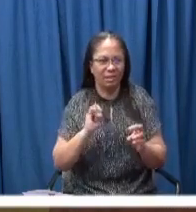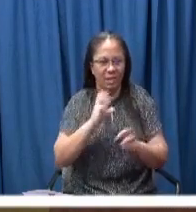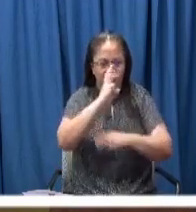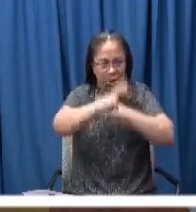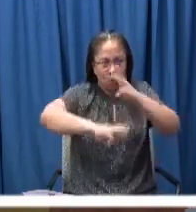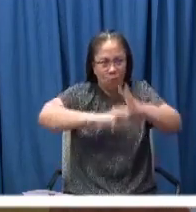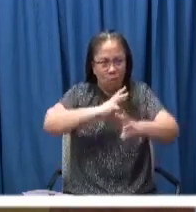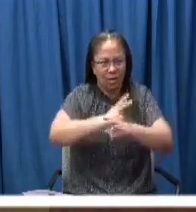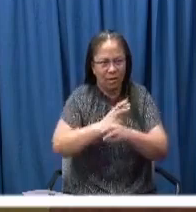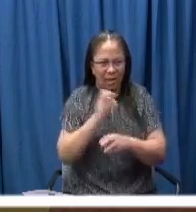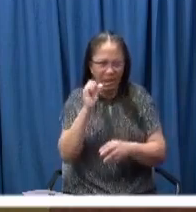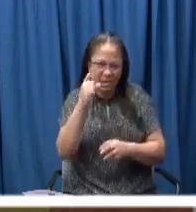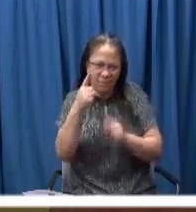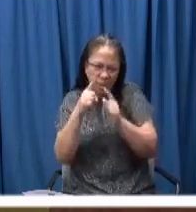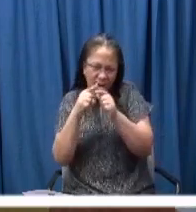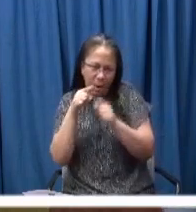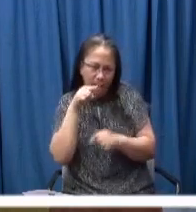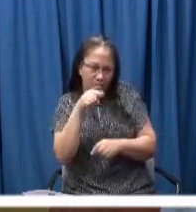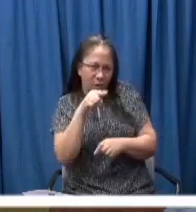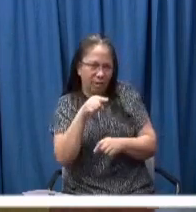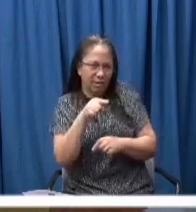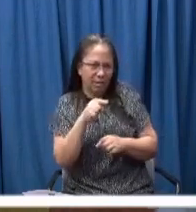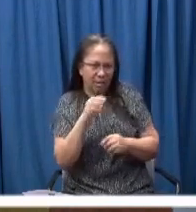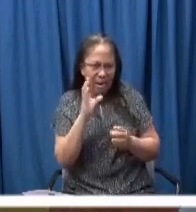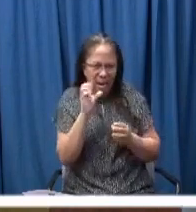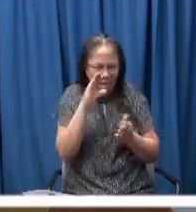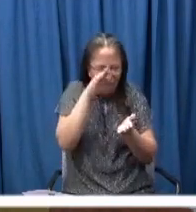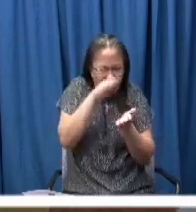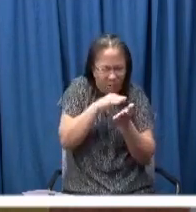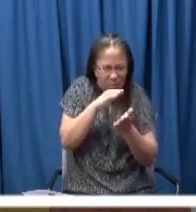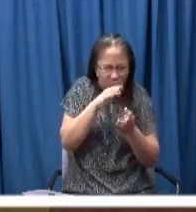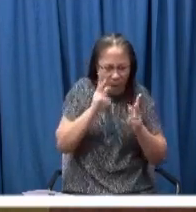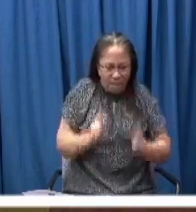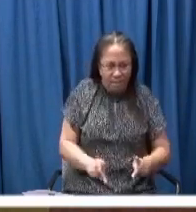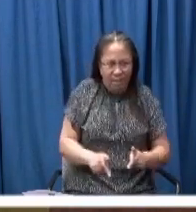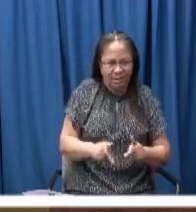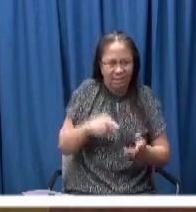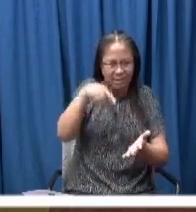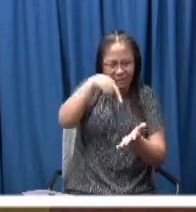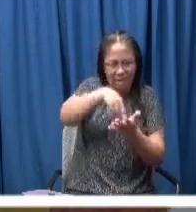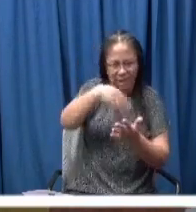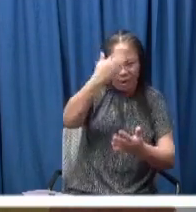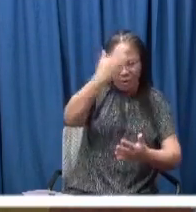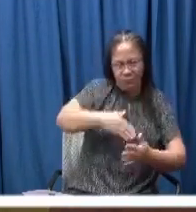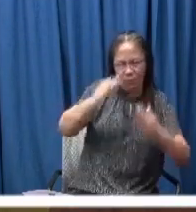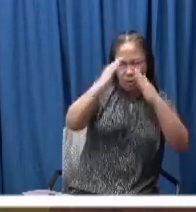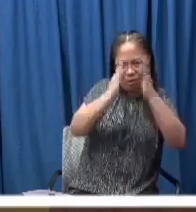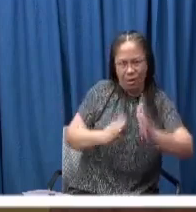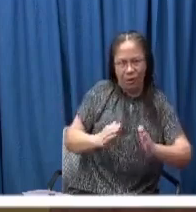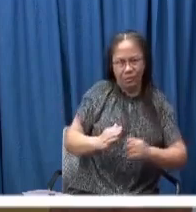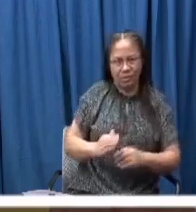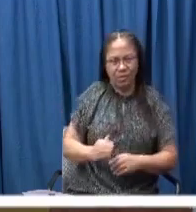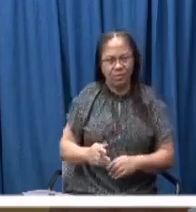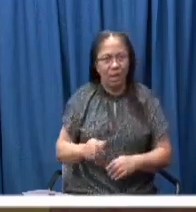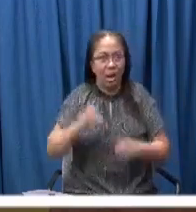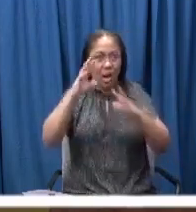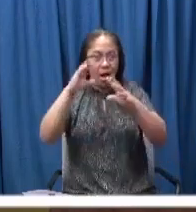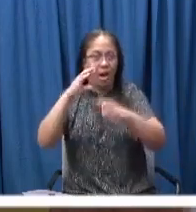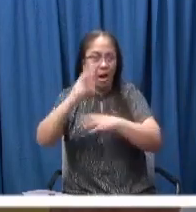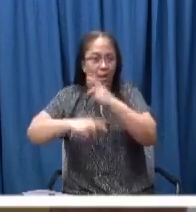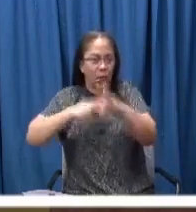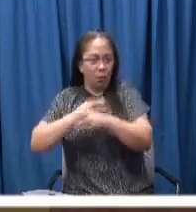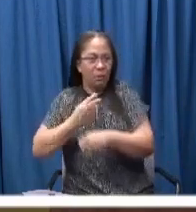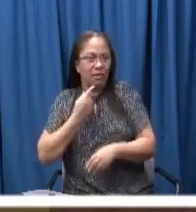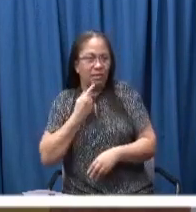it, you have a little human being standing in front of a house, and the world is saying, go back into your house